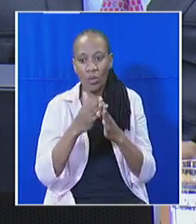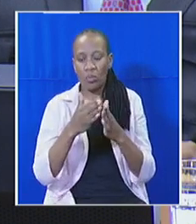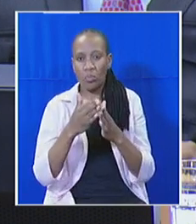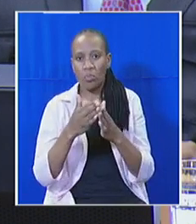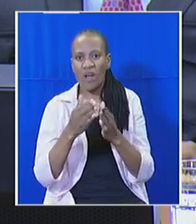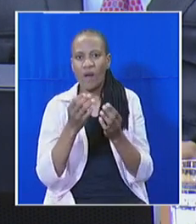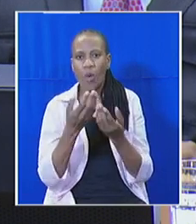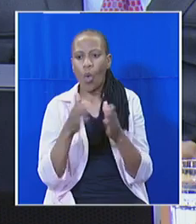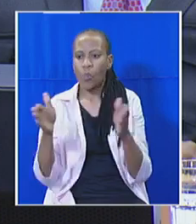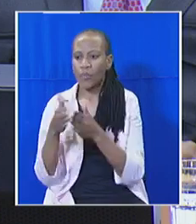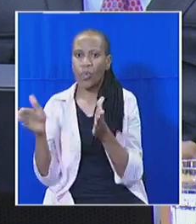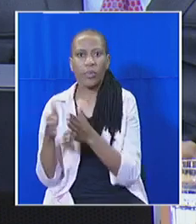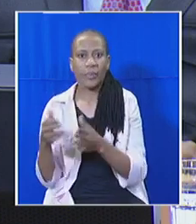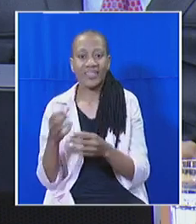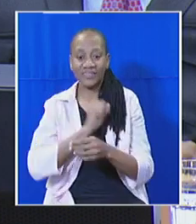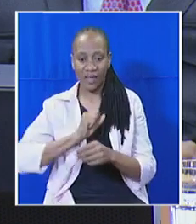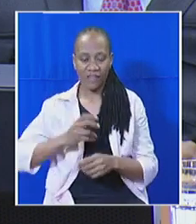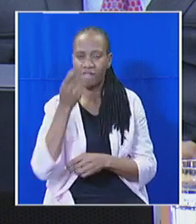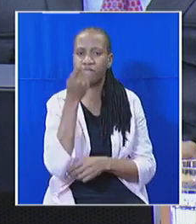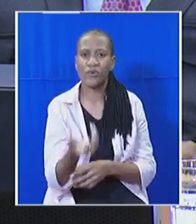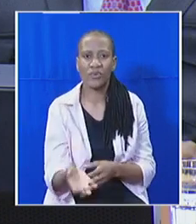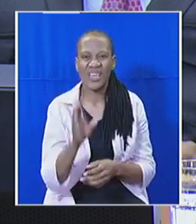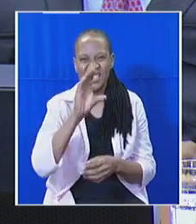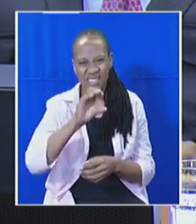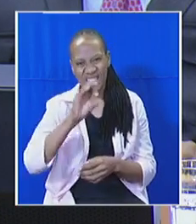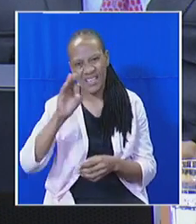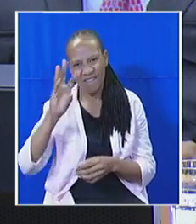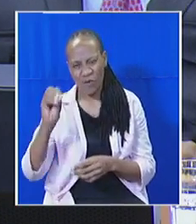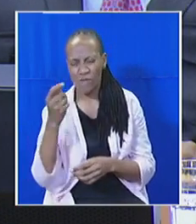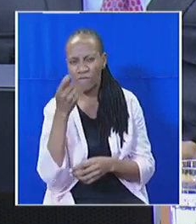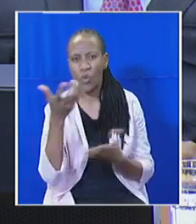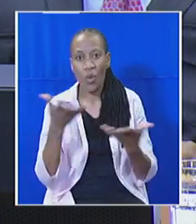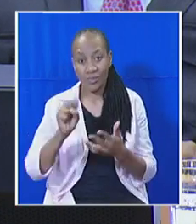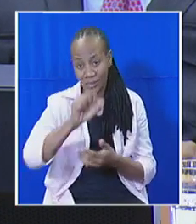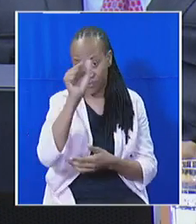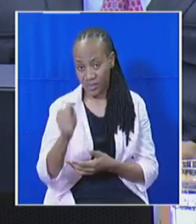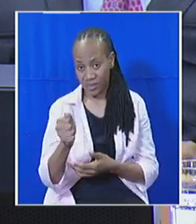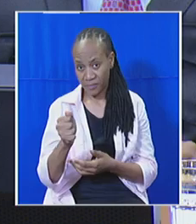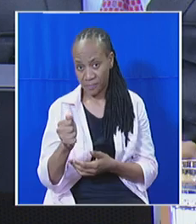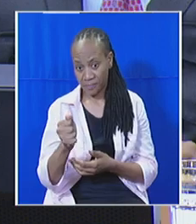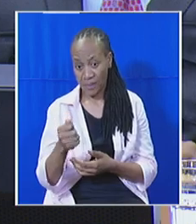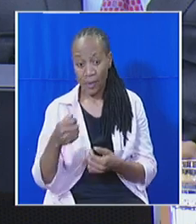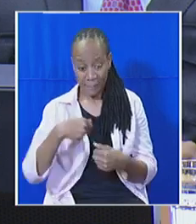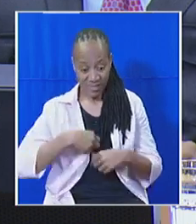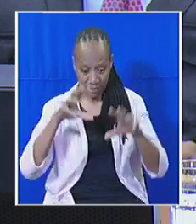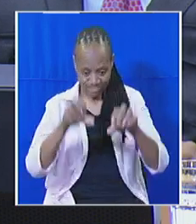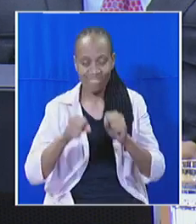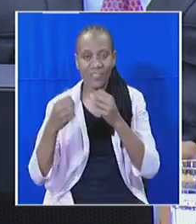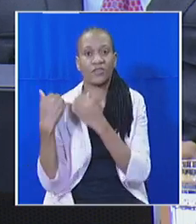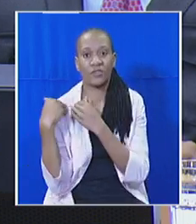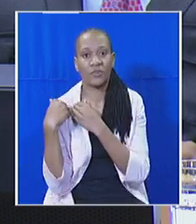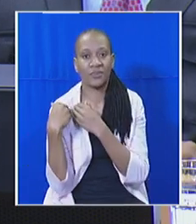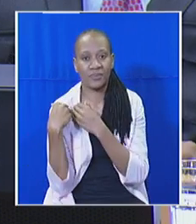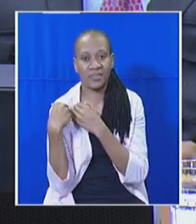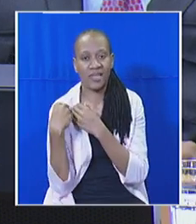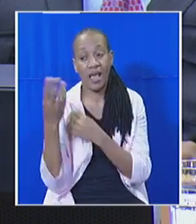in this area because there are very few CFOs in the country. But we are taking that responsibility. Last week,